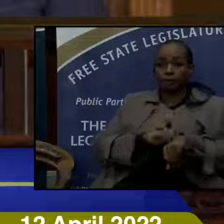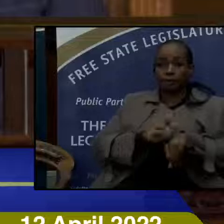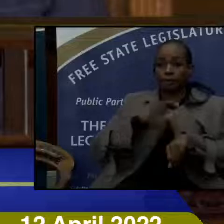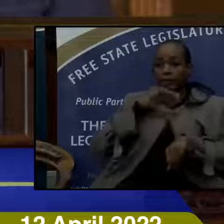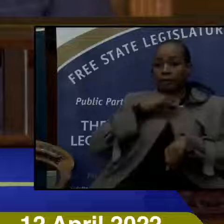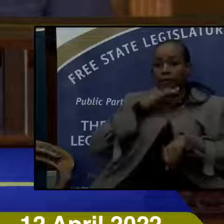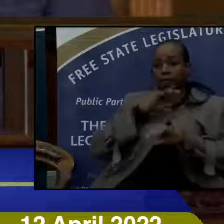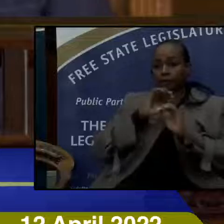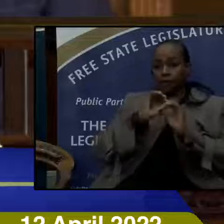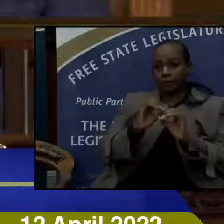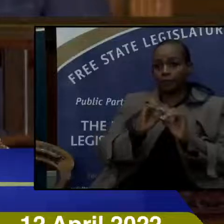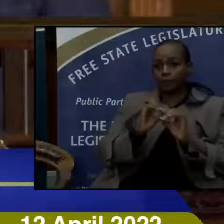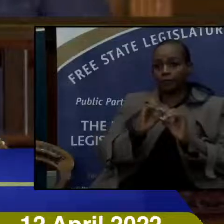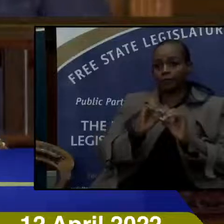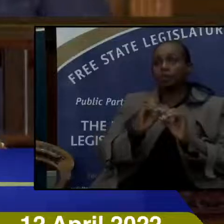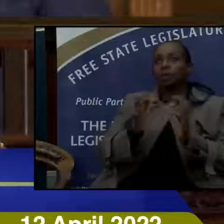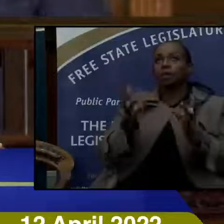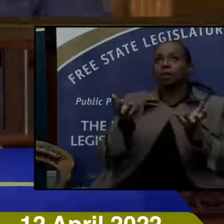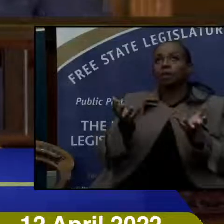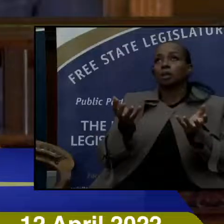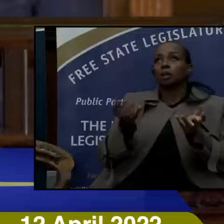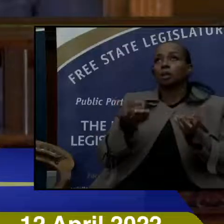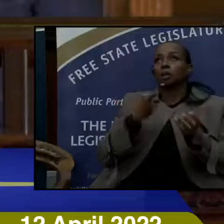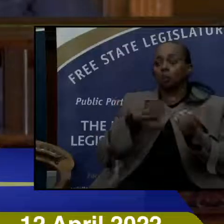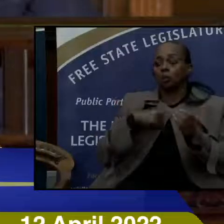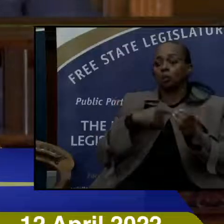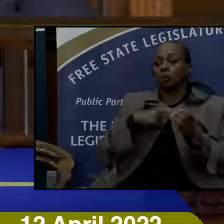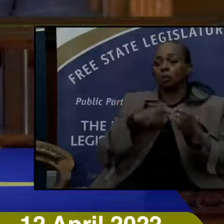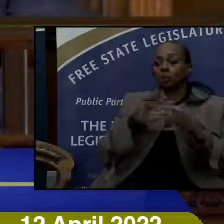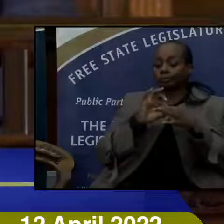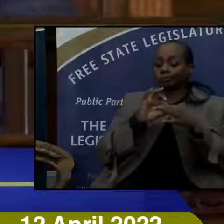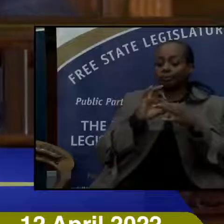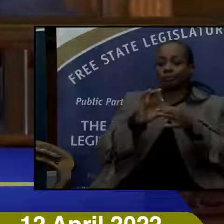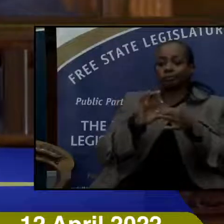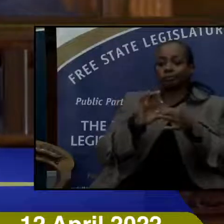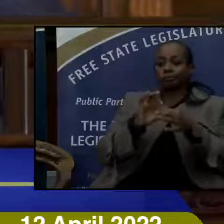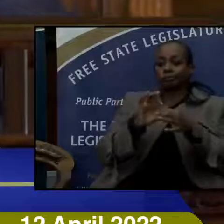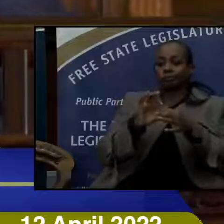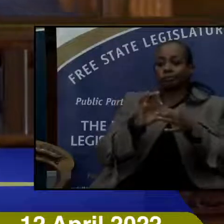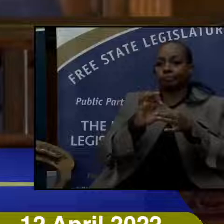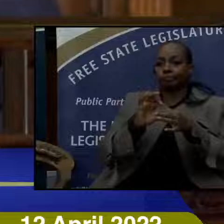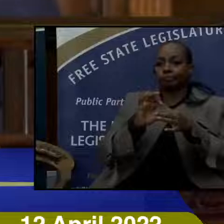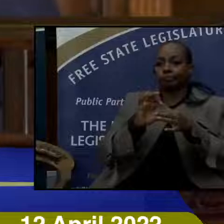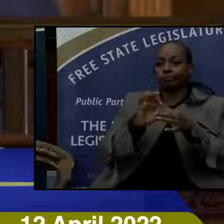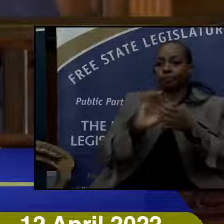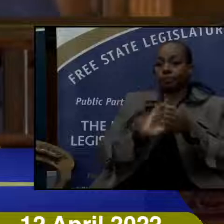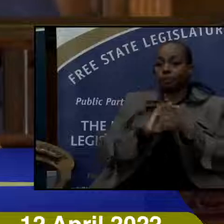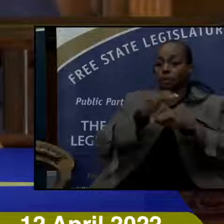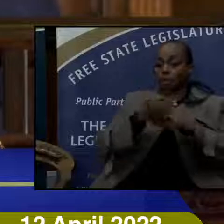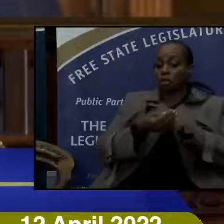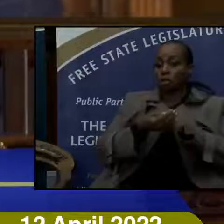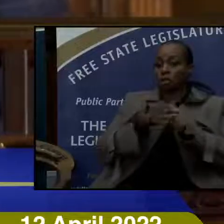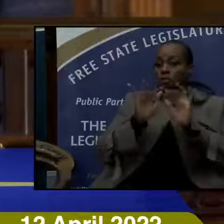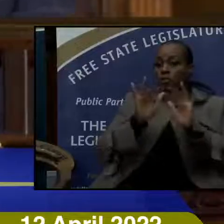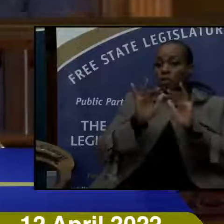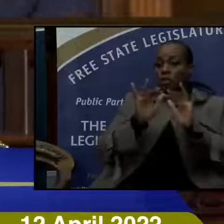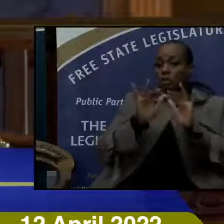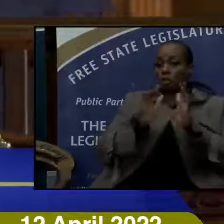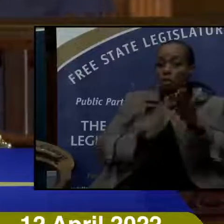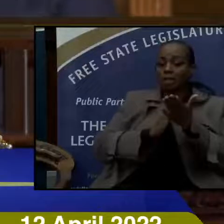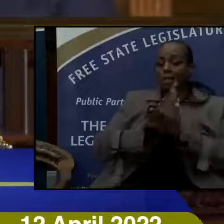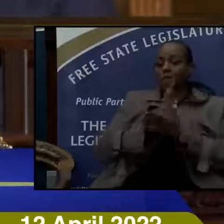And see how we are committed to ensuring the protection of the rights of a person with